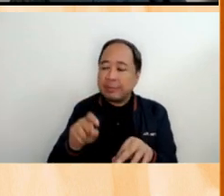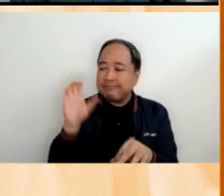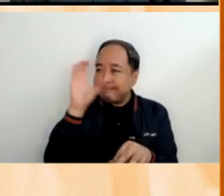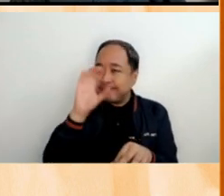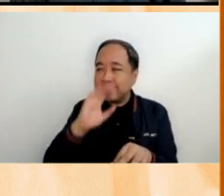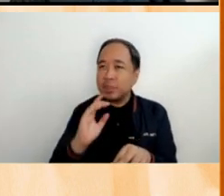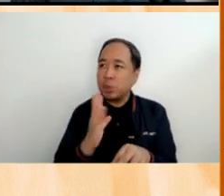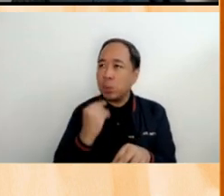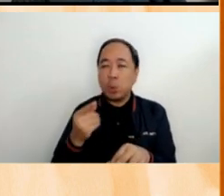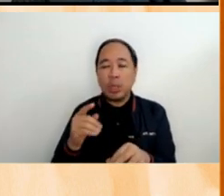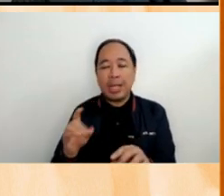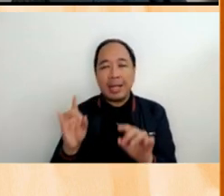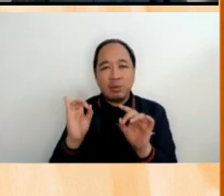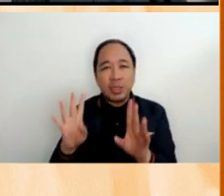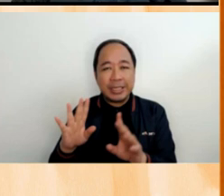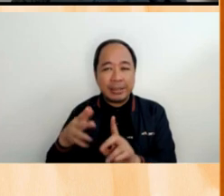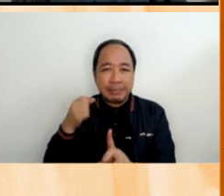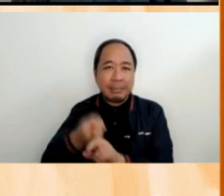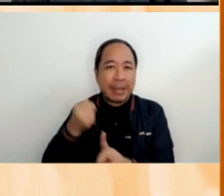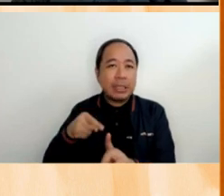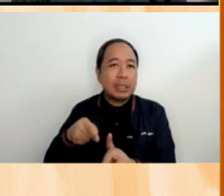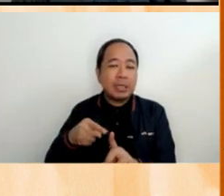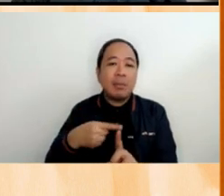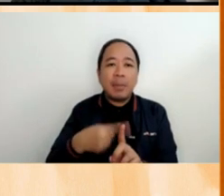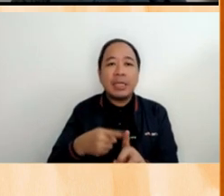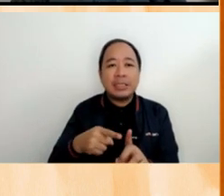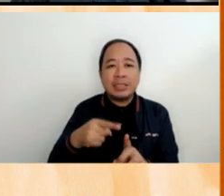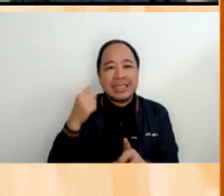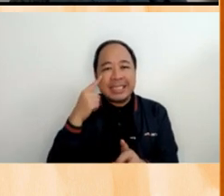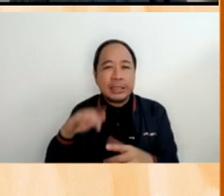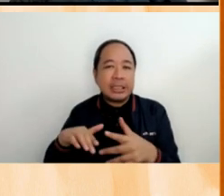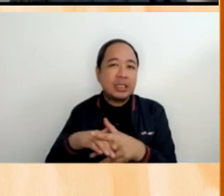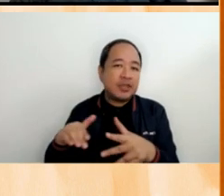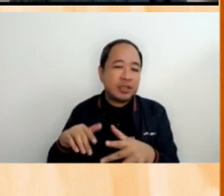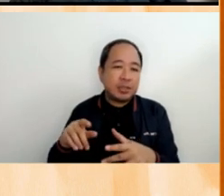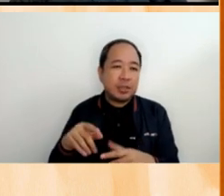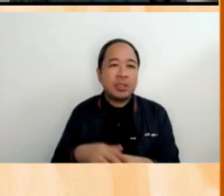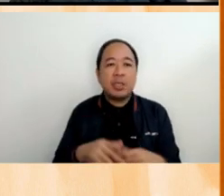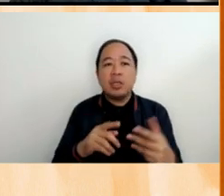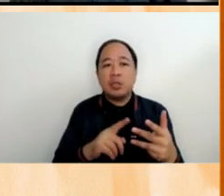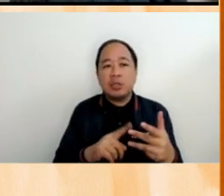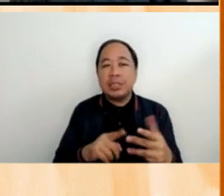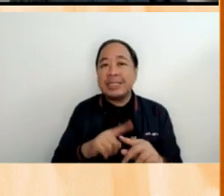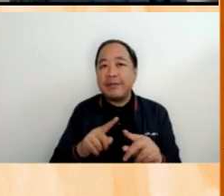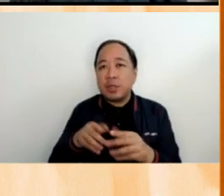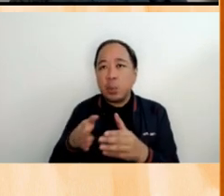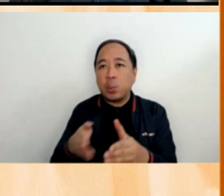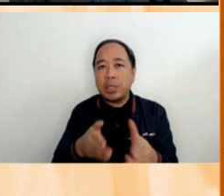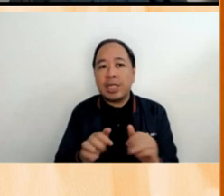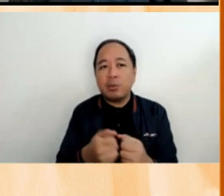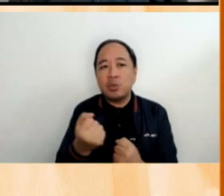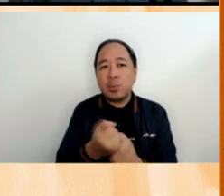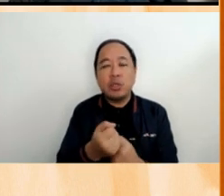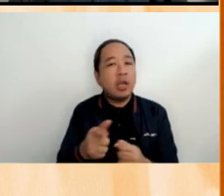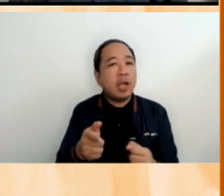a suicide crisis were likewise discussed. Before I end, it is worth to note